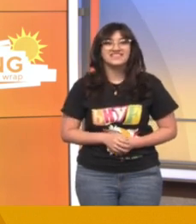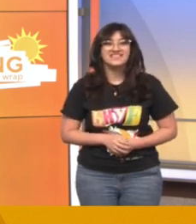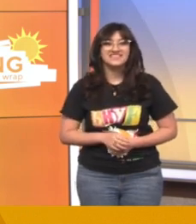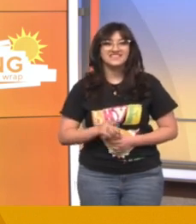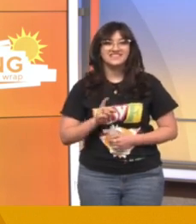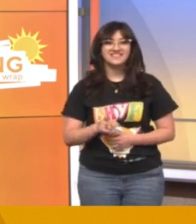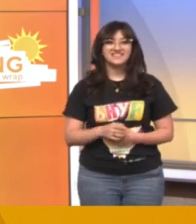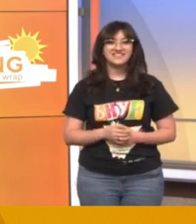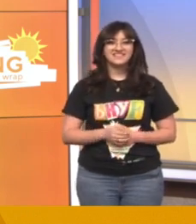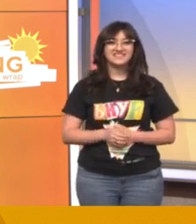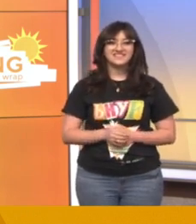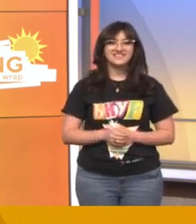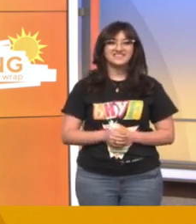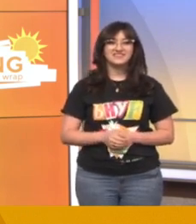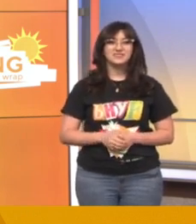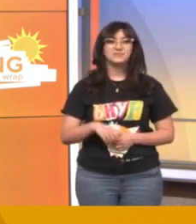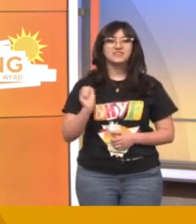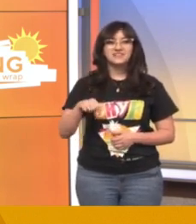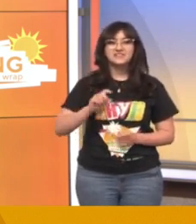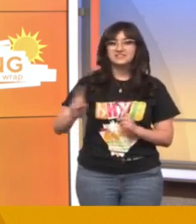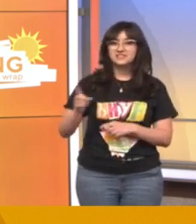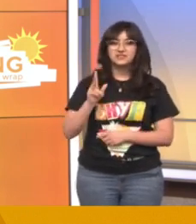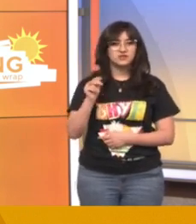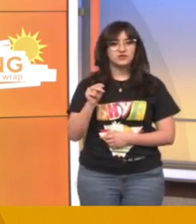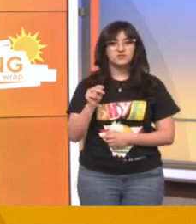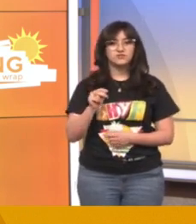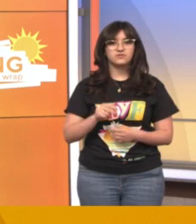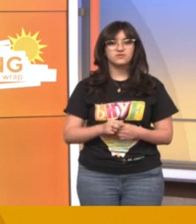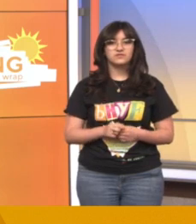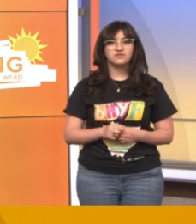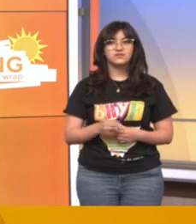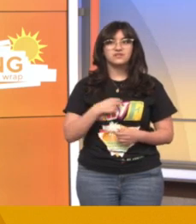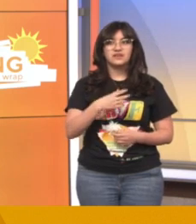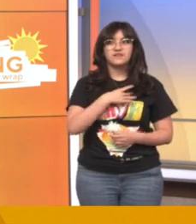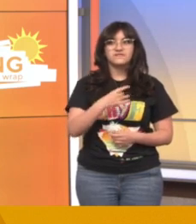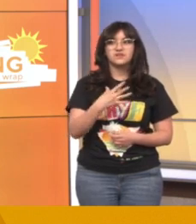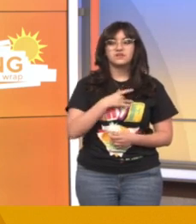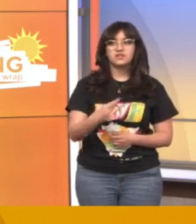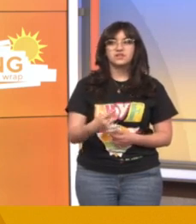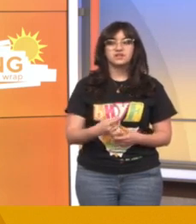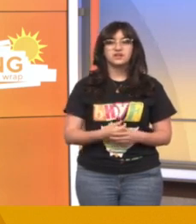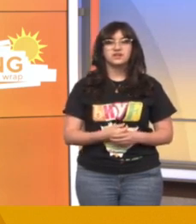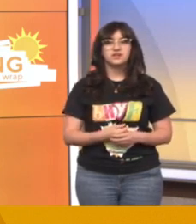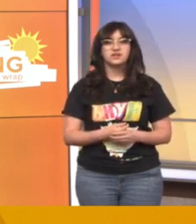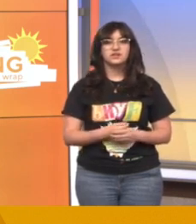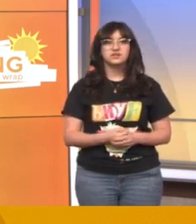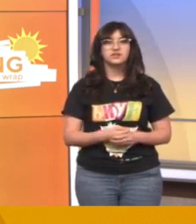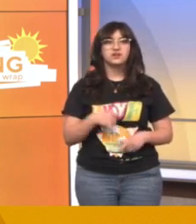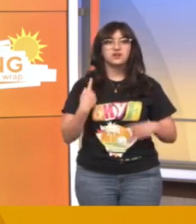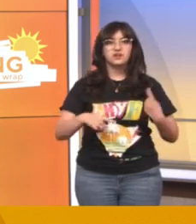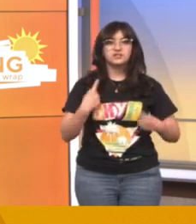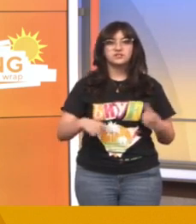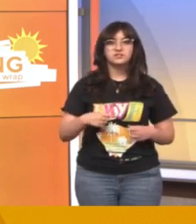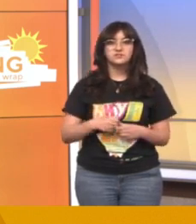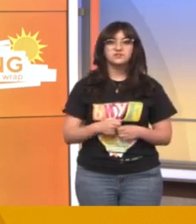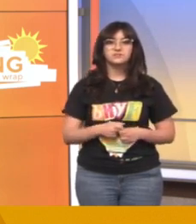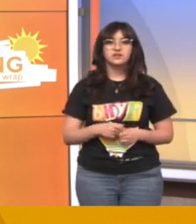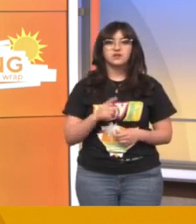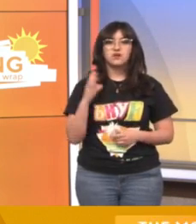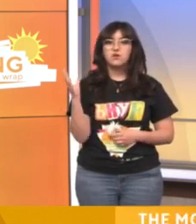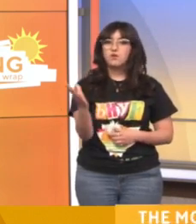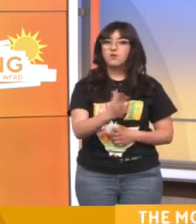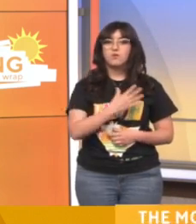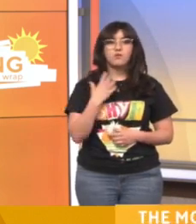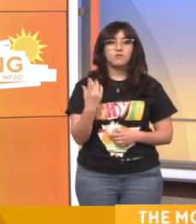sound, yes, so amazing. Yes it's and amazing. no. I mean, I feel like honestly, like the audition process was kind of like my whole life. I had